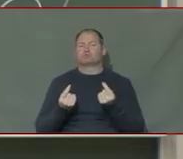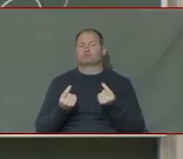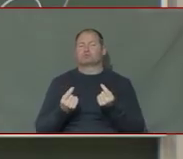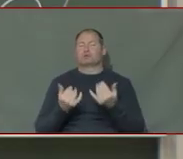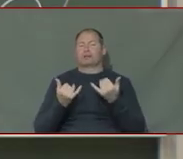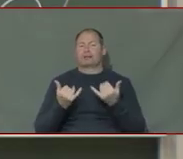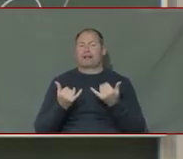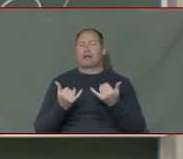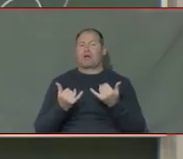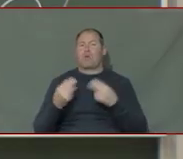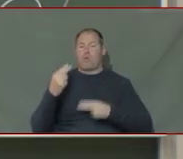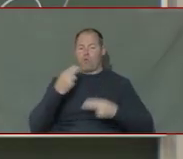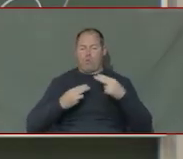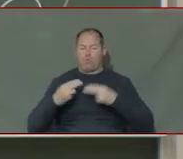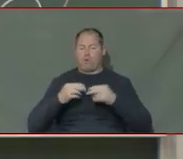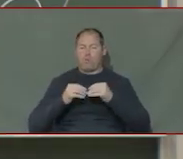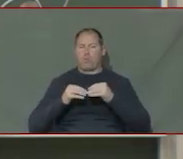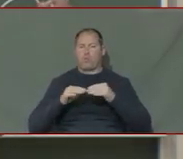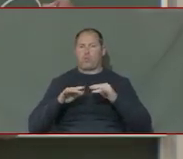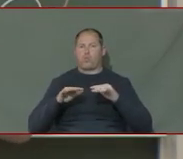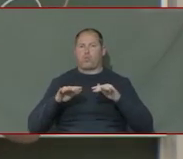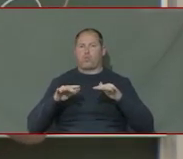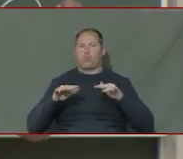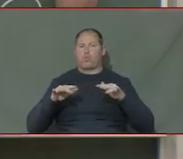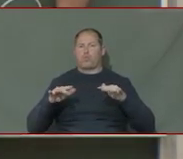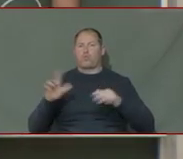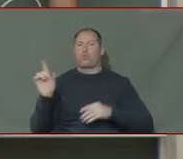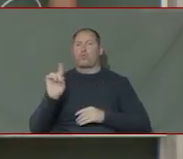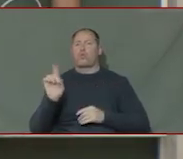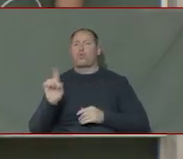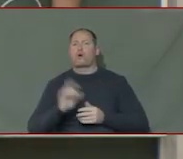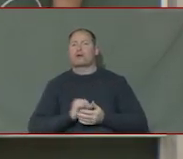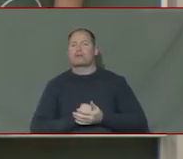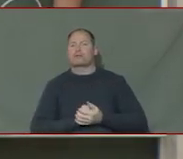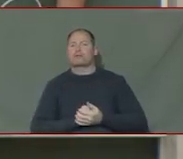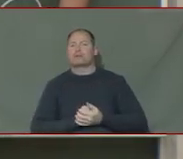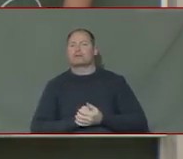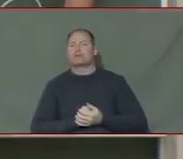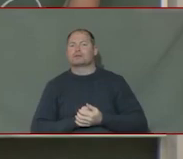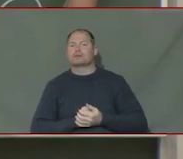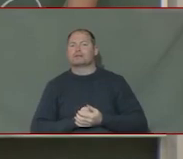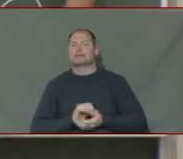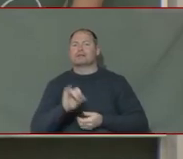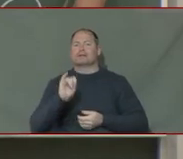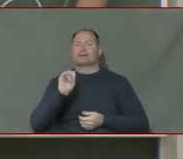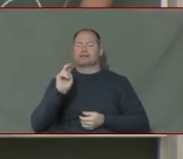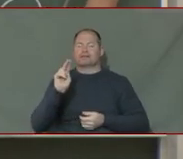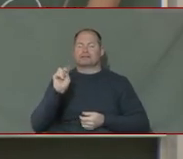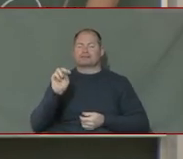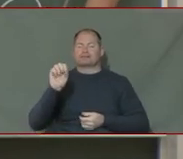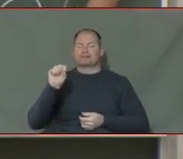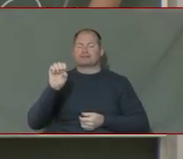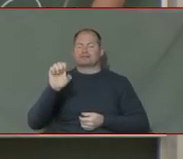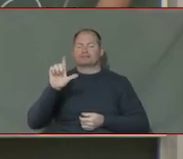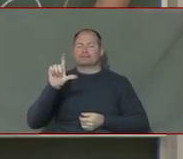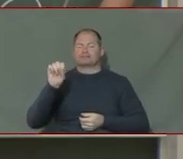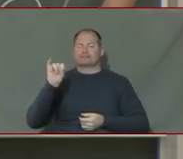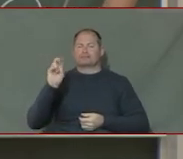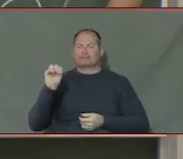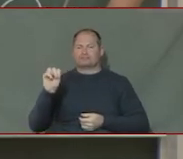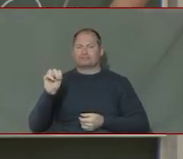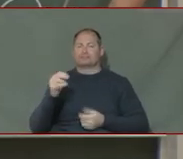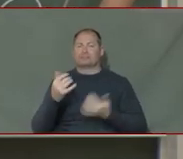a hormone from here called insulin. So insulin is released from the pancreas and it goes in the